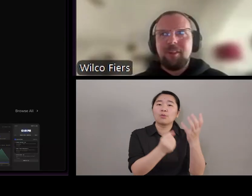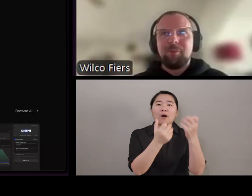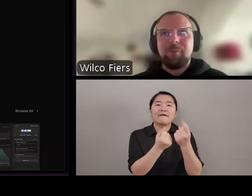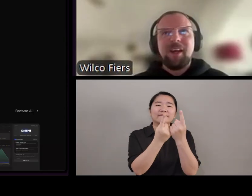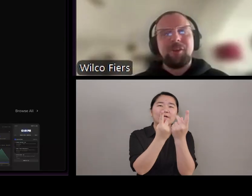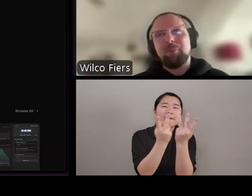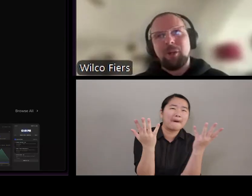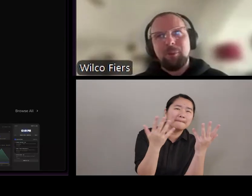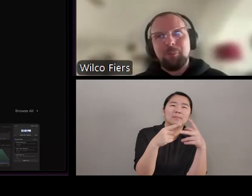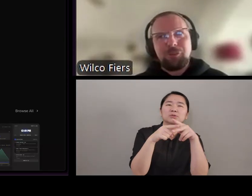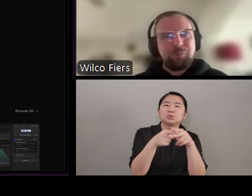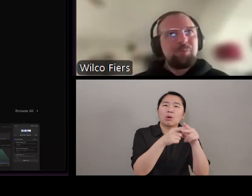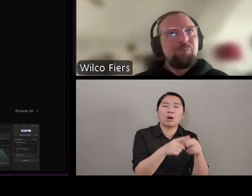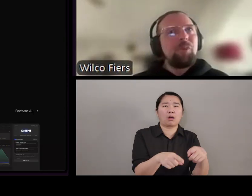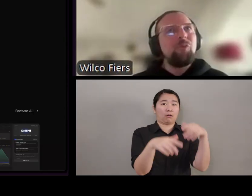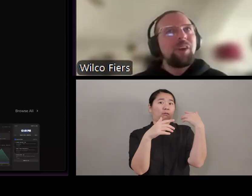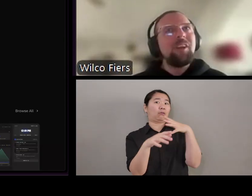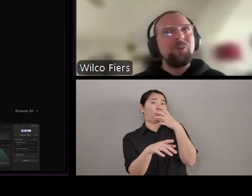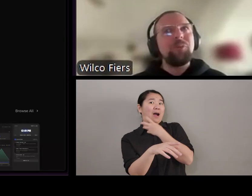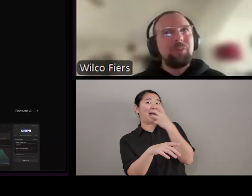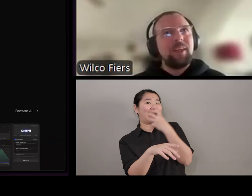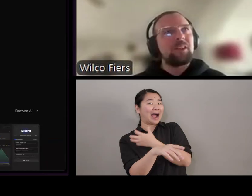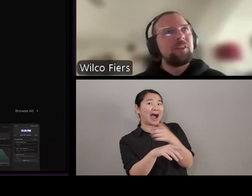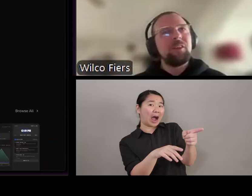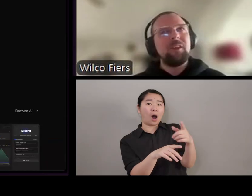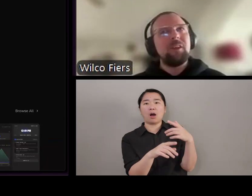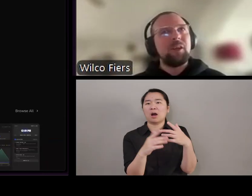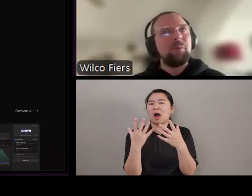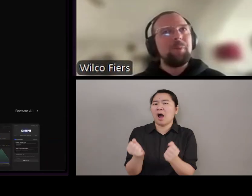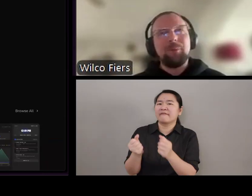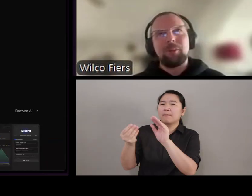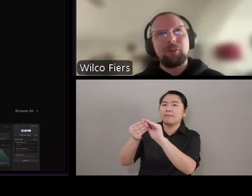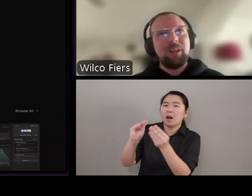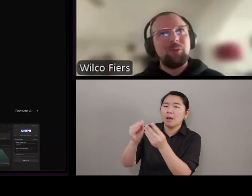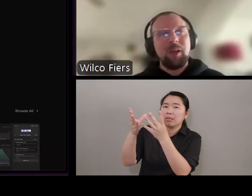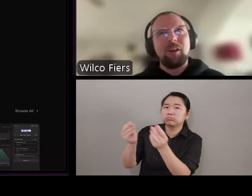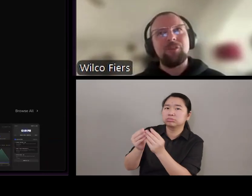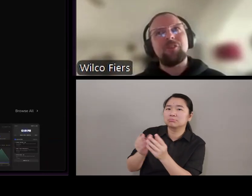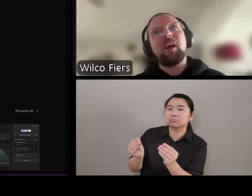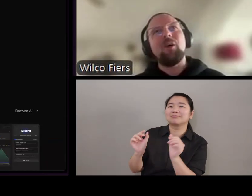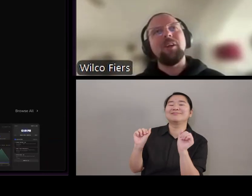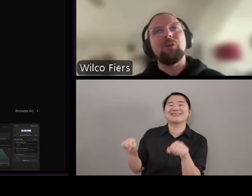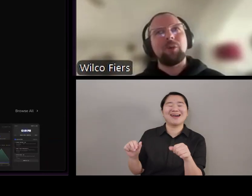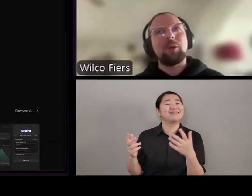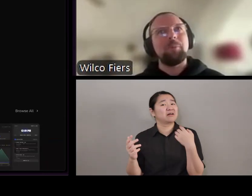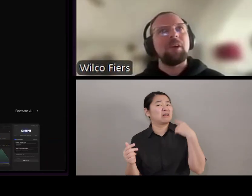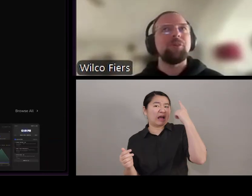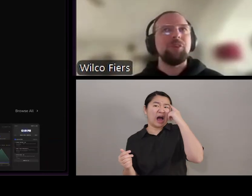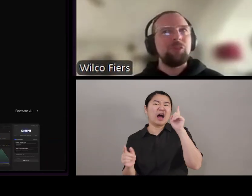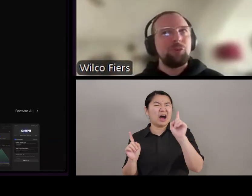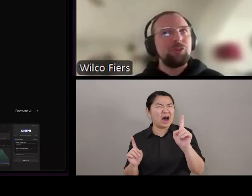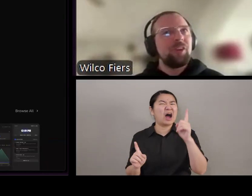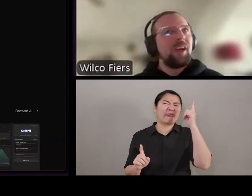useful, have their problems. What I don't think people are quite aware of is how incredibly